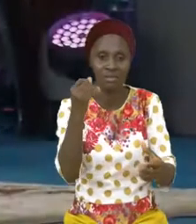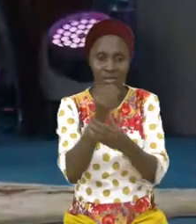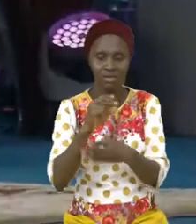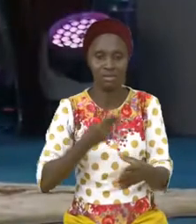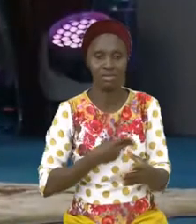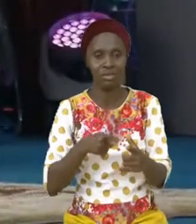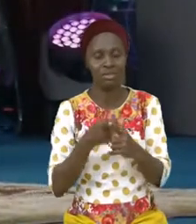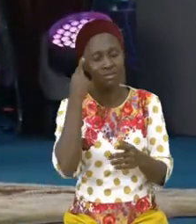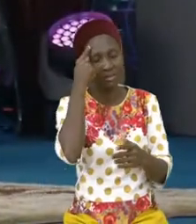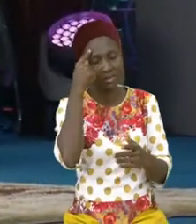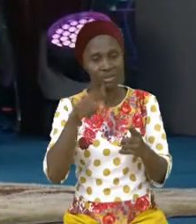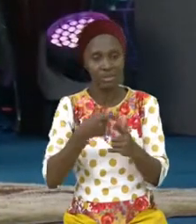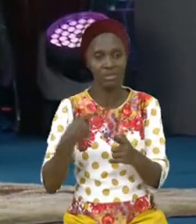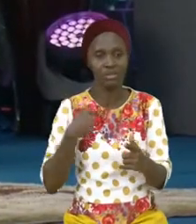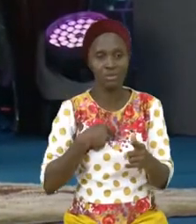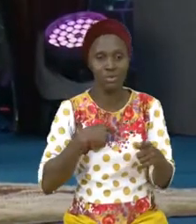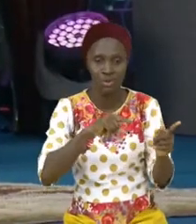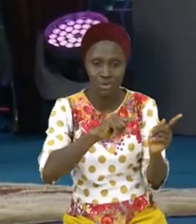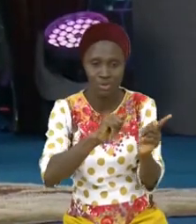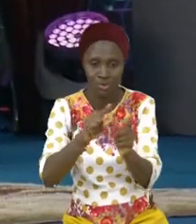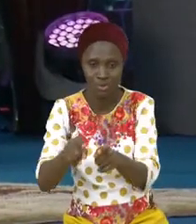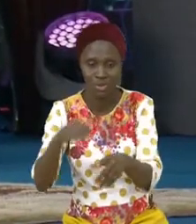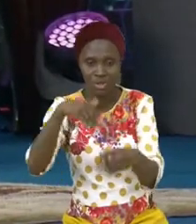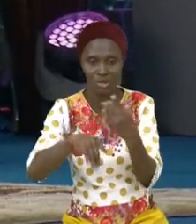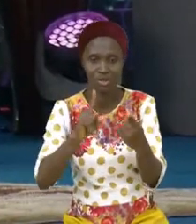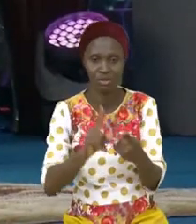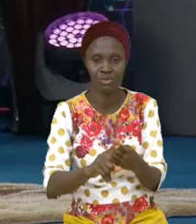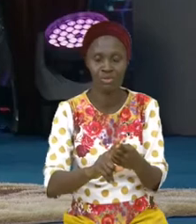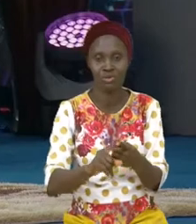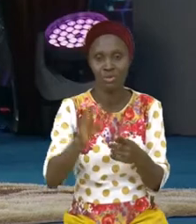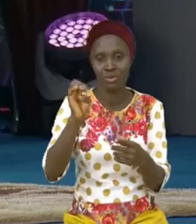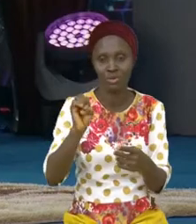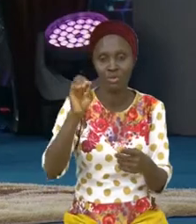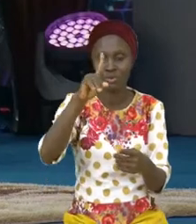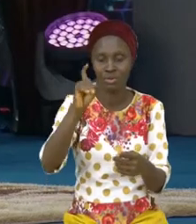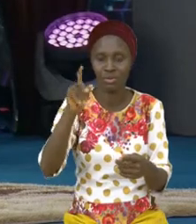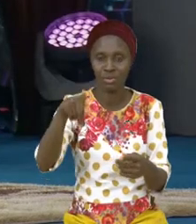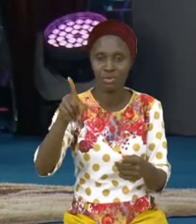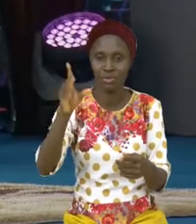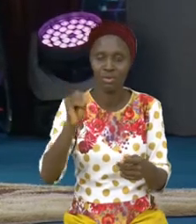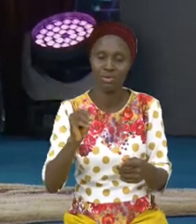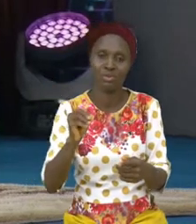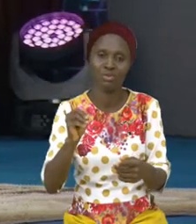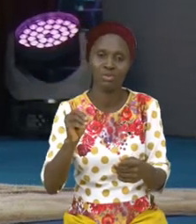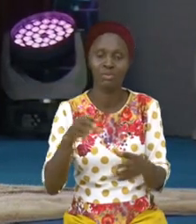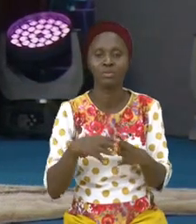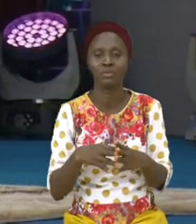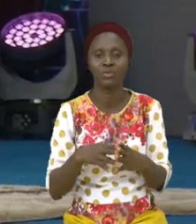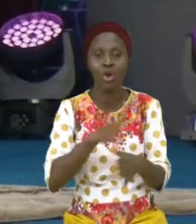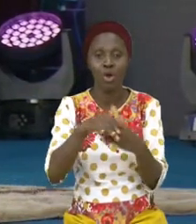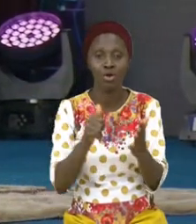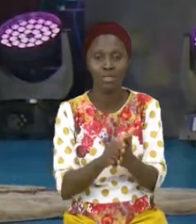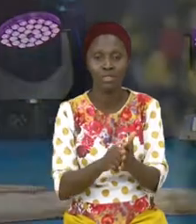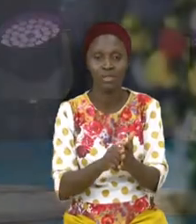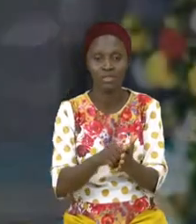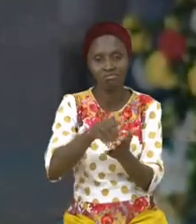to explore and all that now weighs on your mind the foreseen if you're going